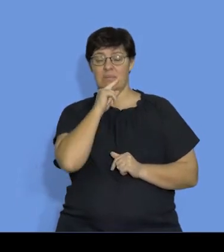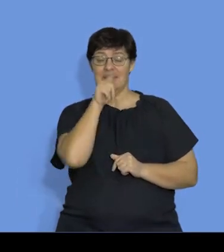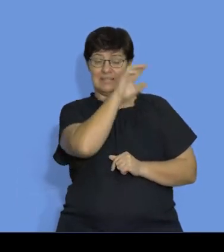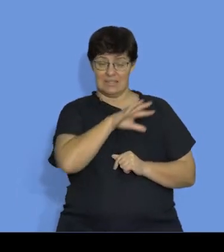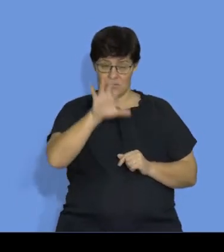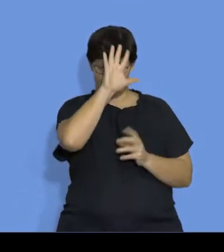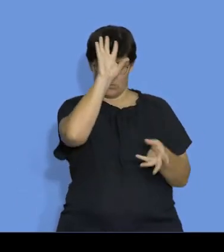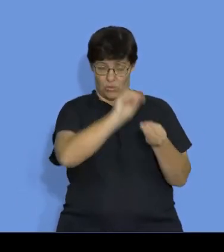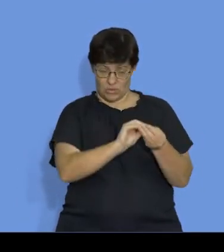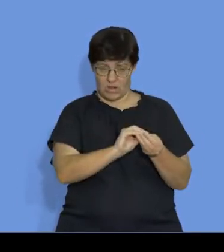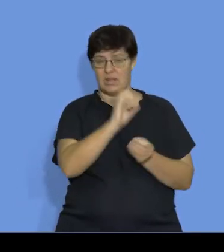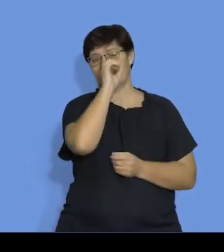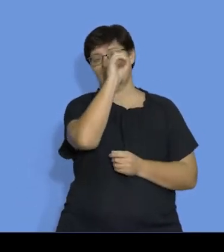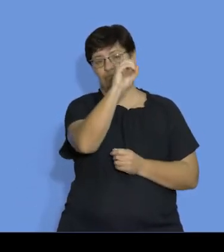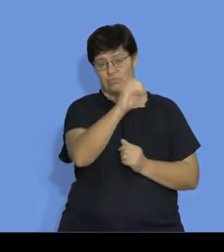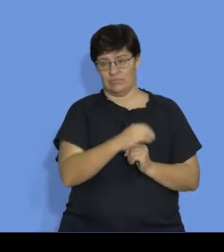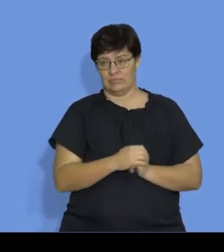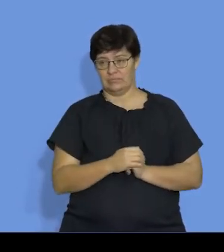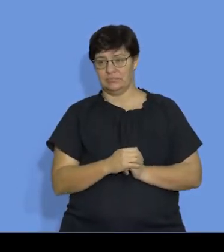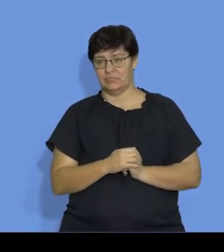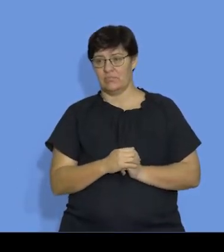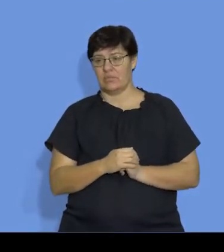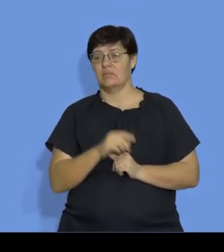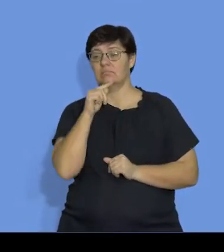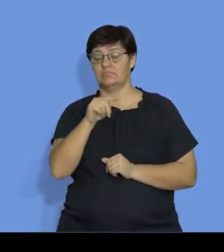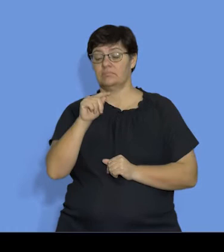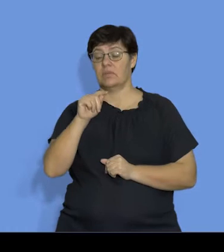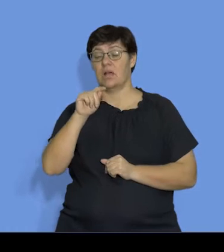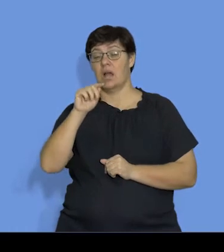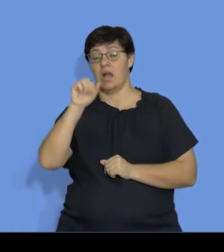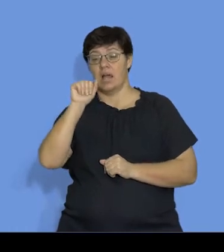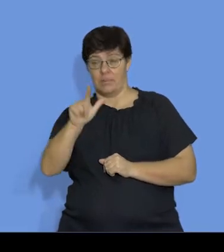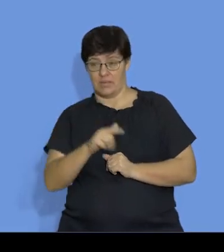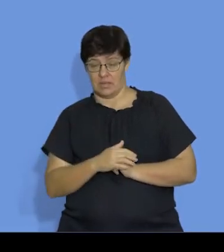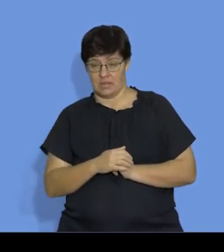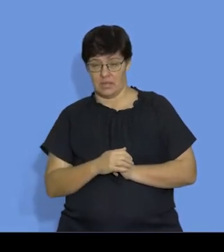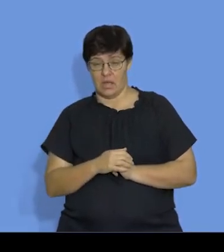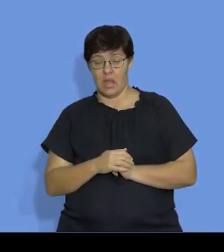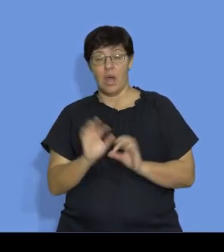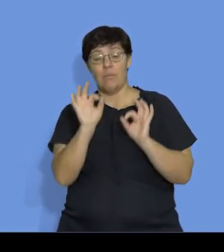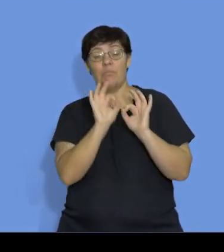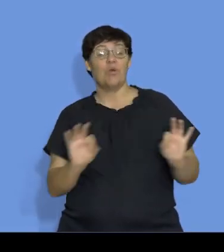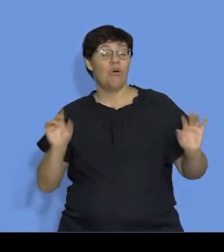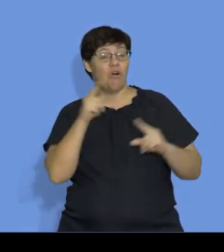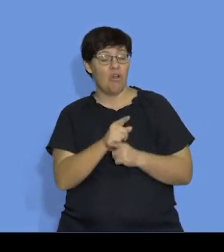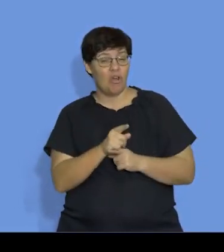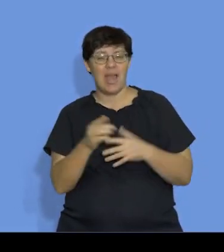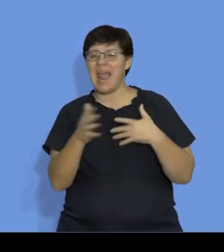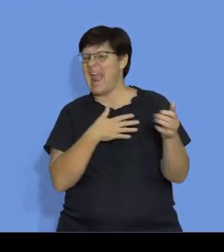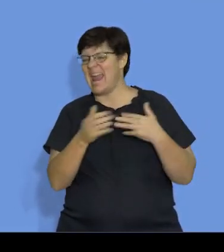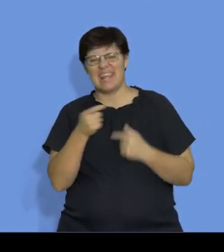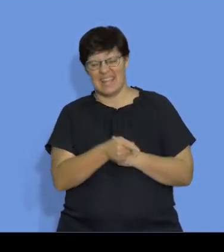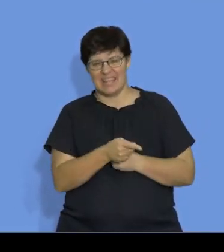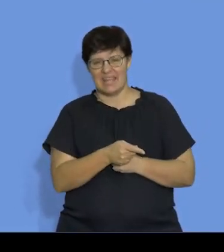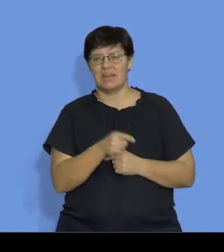that. Okay. Now, if we focus our attention on aluminium, in its purest form, any pure substance as